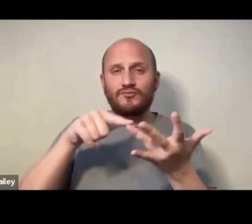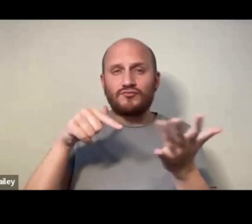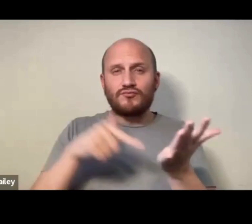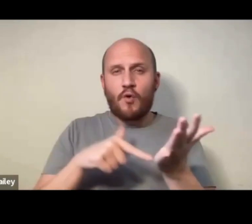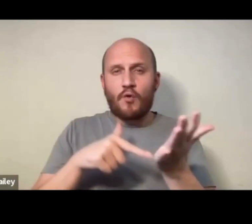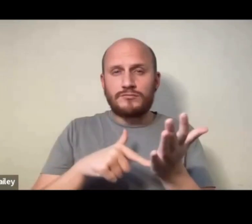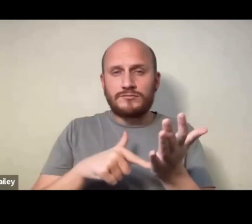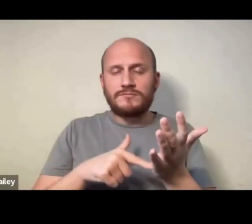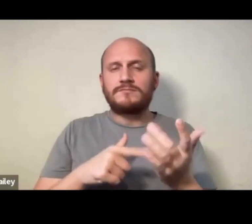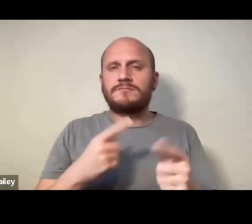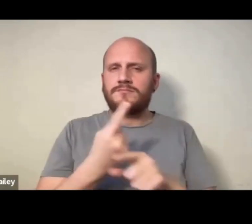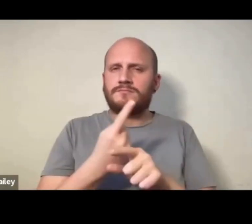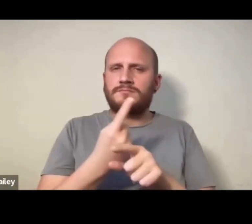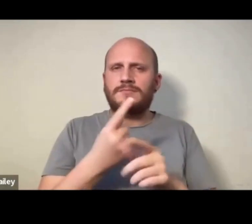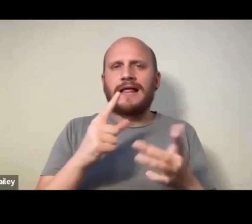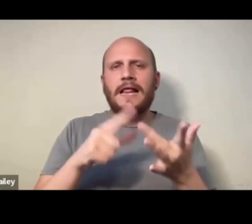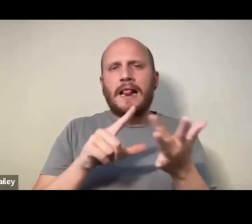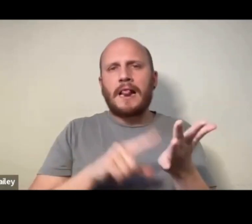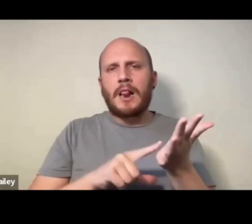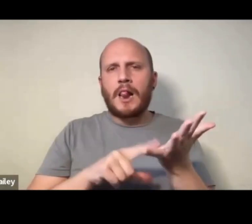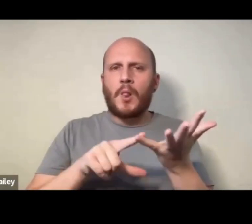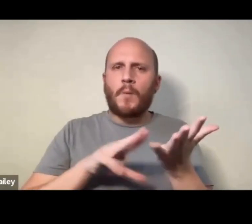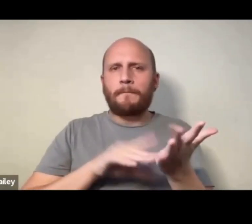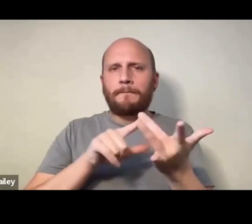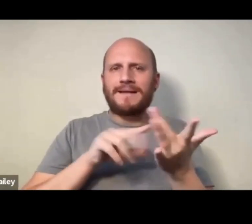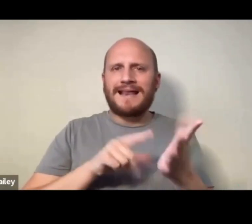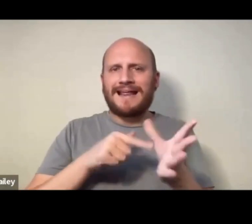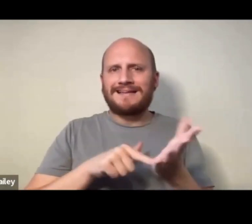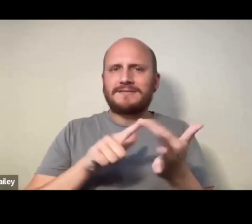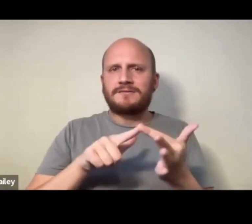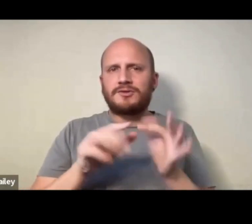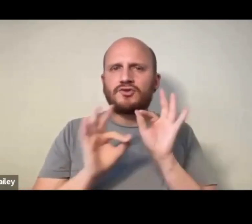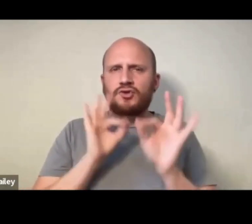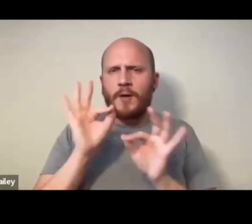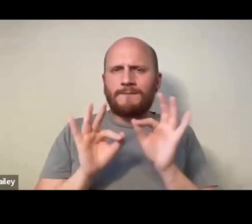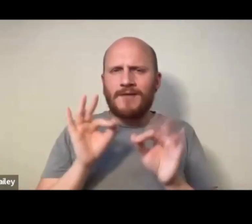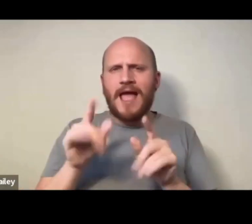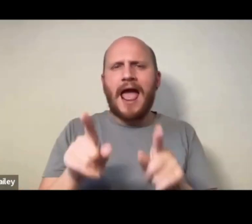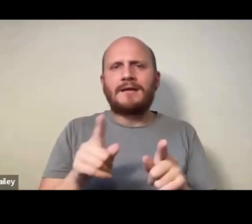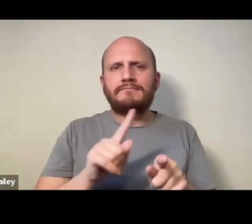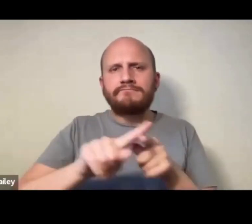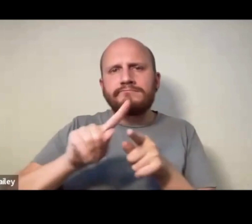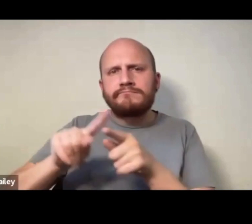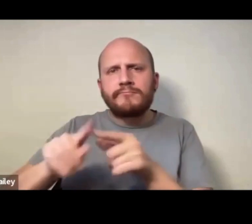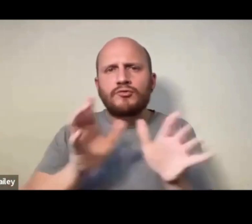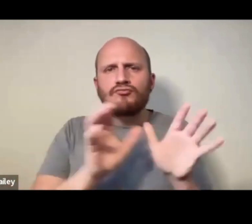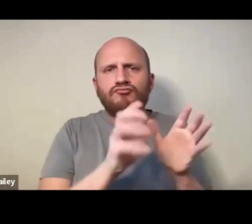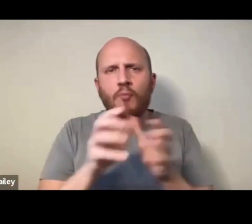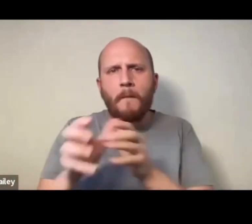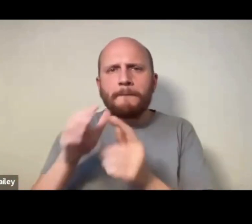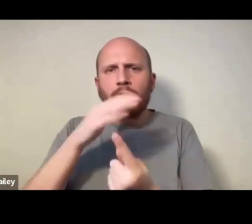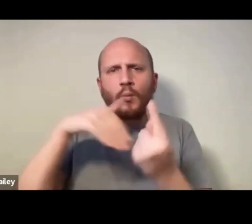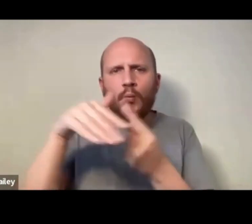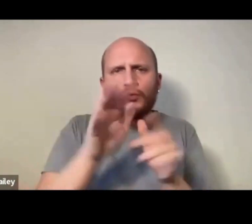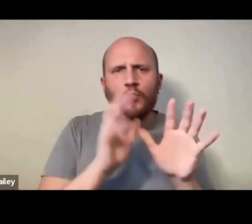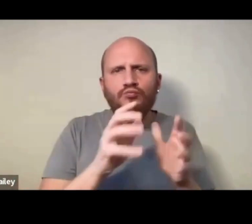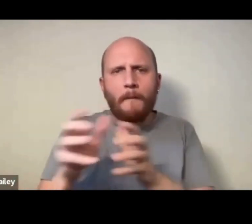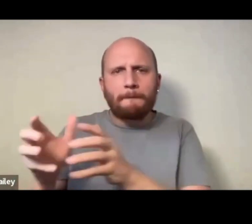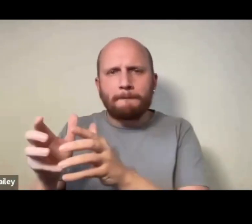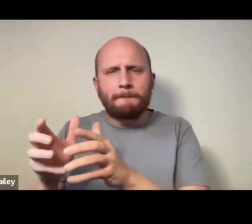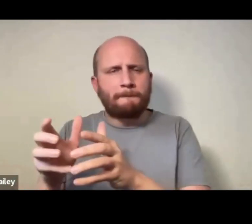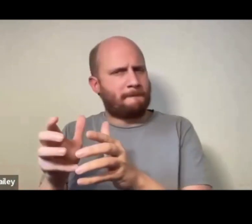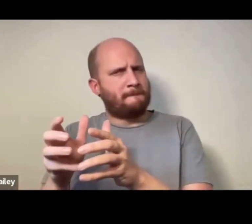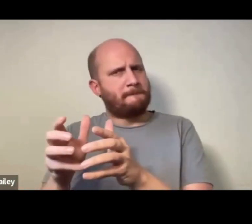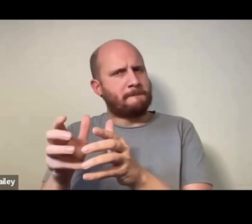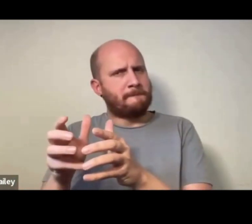surveys and questions about demographic information. I think we all struggle to collect demographic information. And so